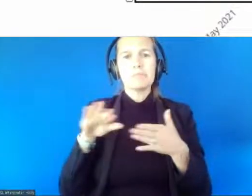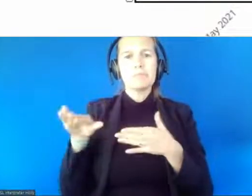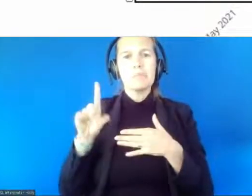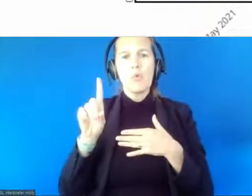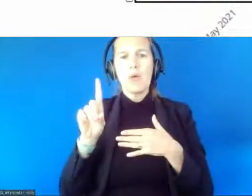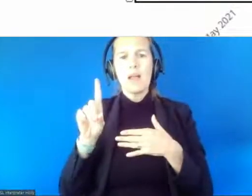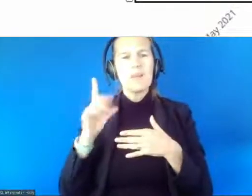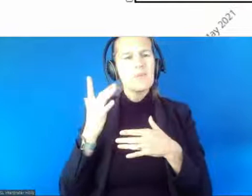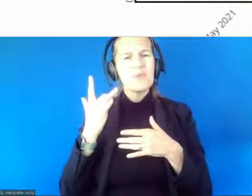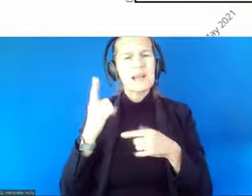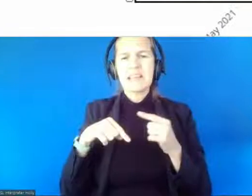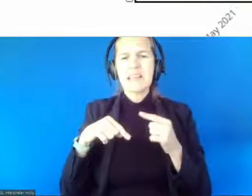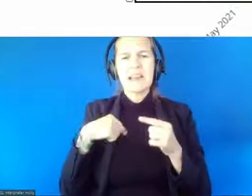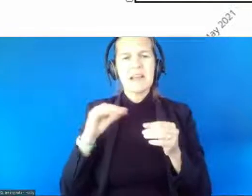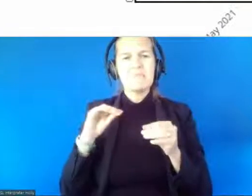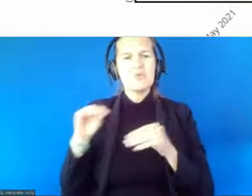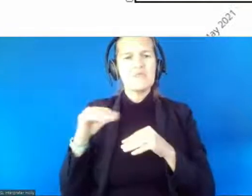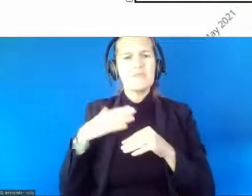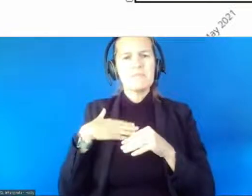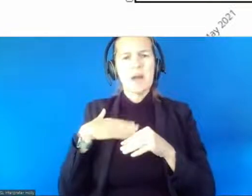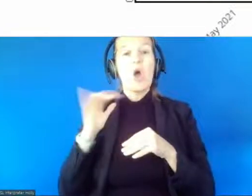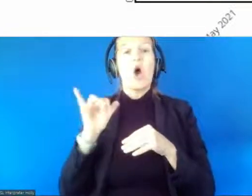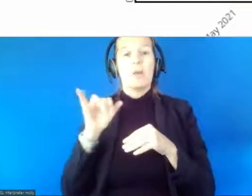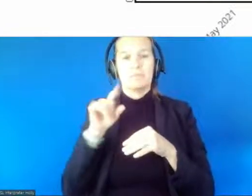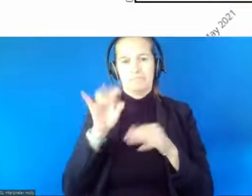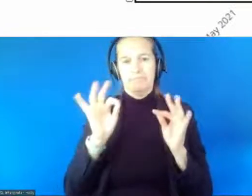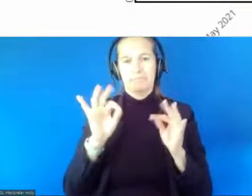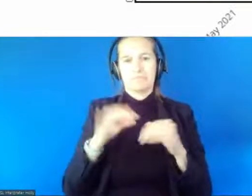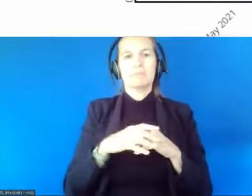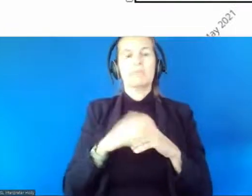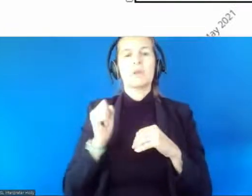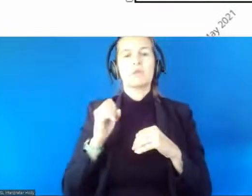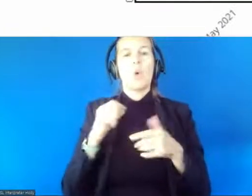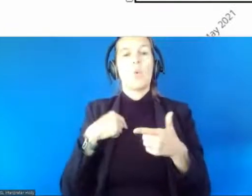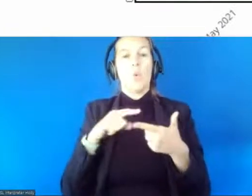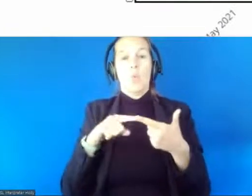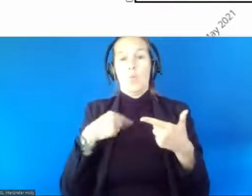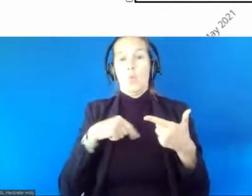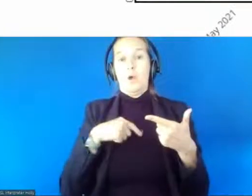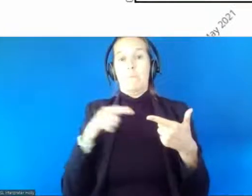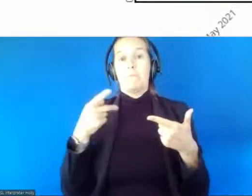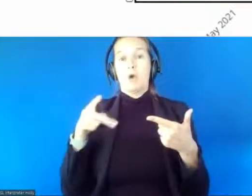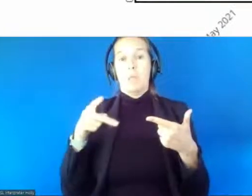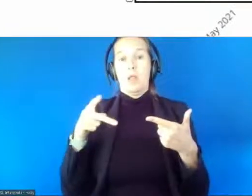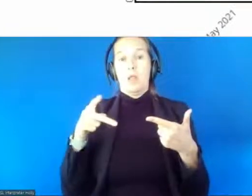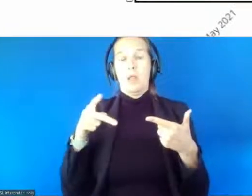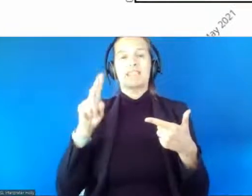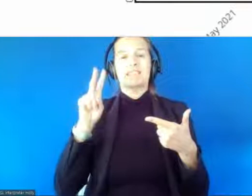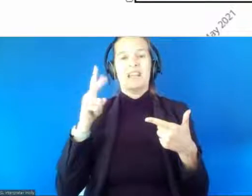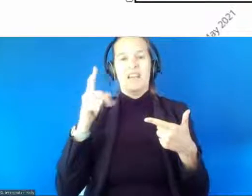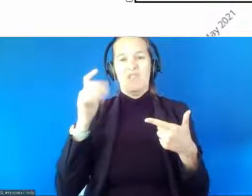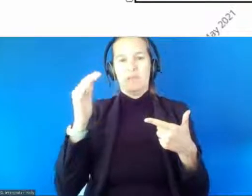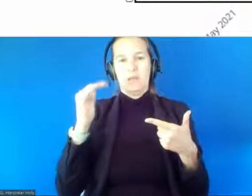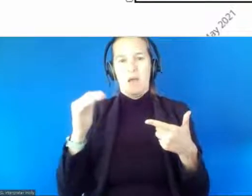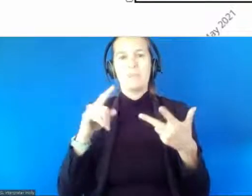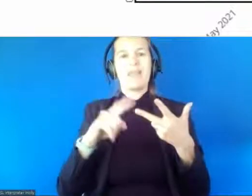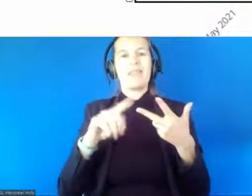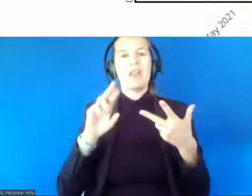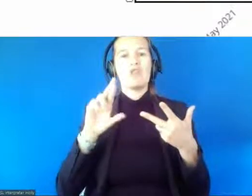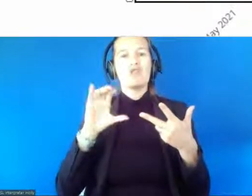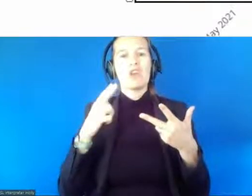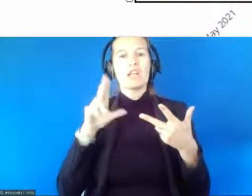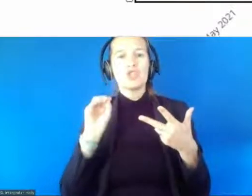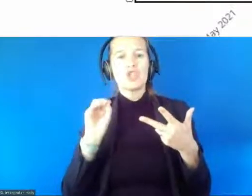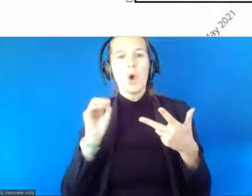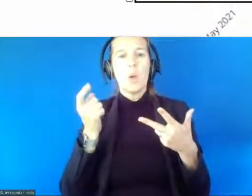Why can't I do that? Here we go. All right. So we're in the purple. We're sort of second from the top. Rancho is a little bit